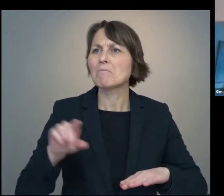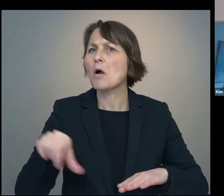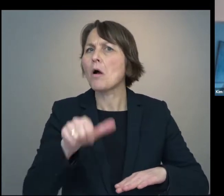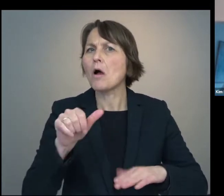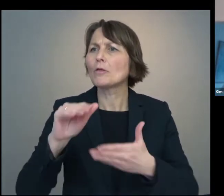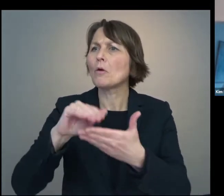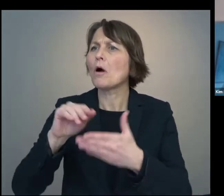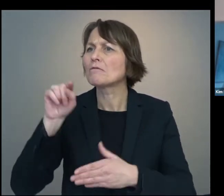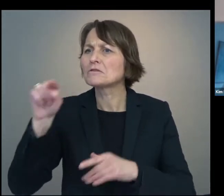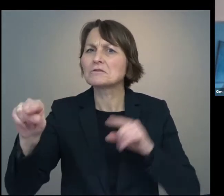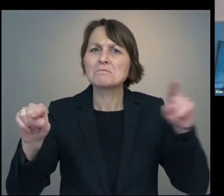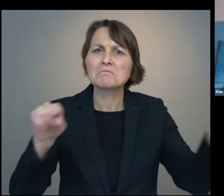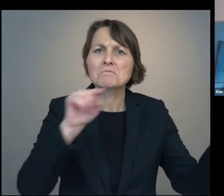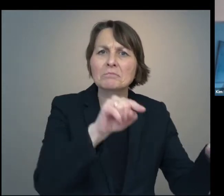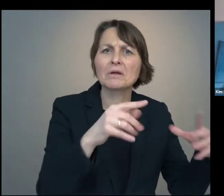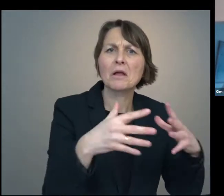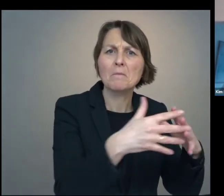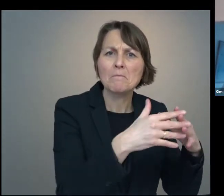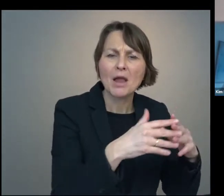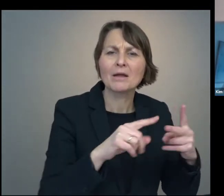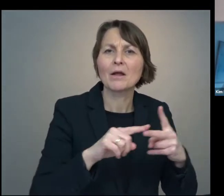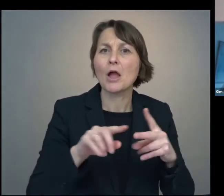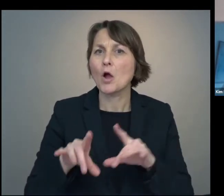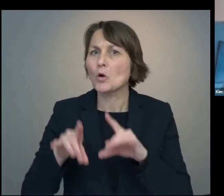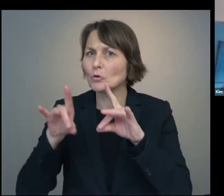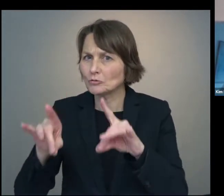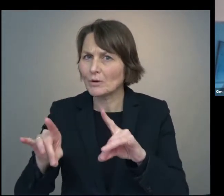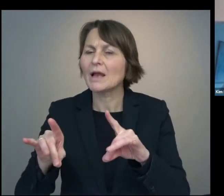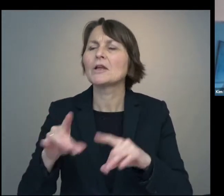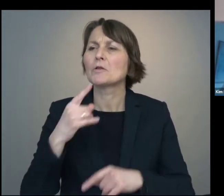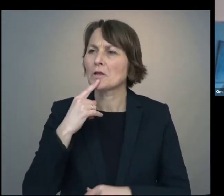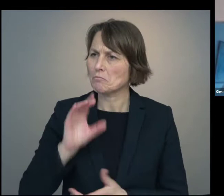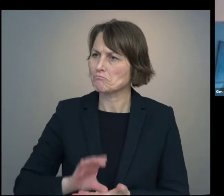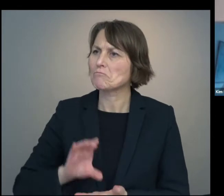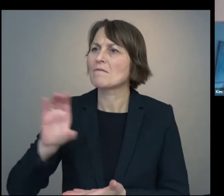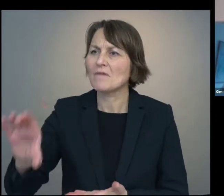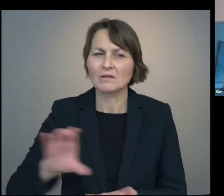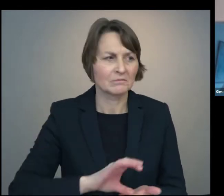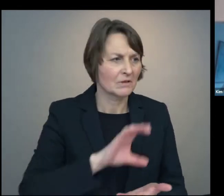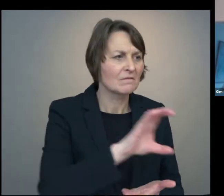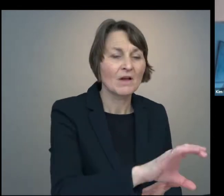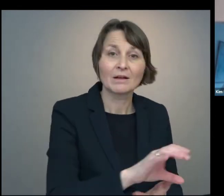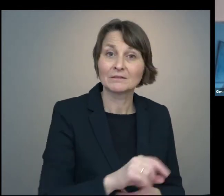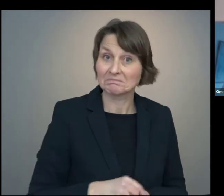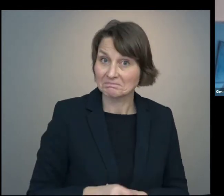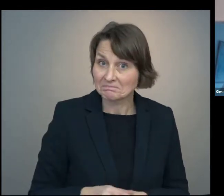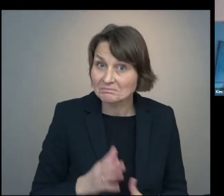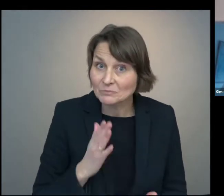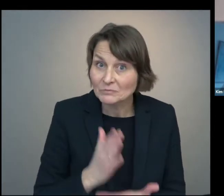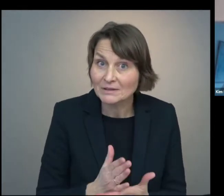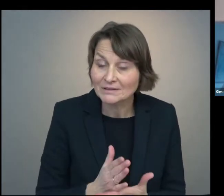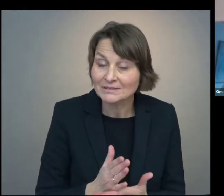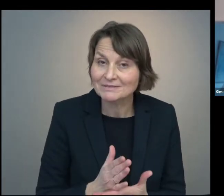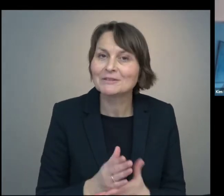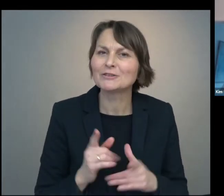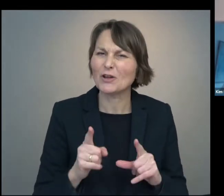think you've got offices in America and in Australia now as well. Is that part